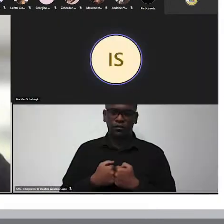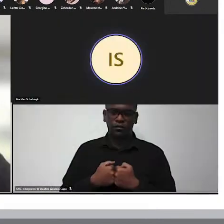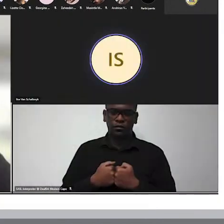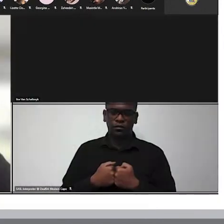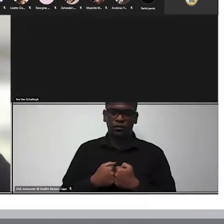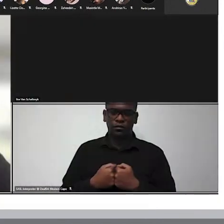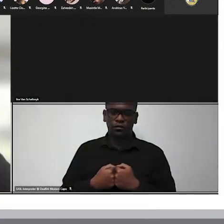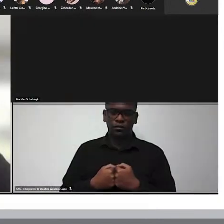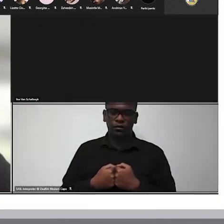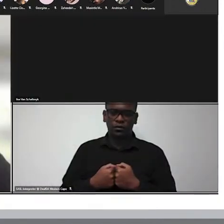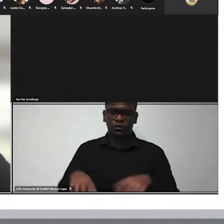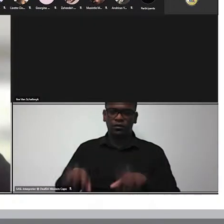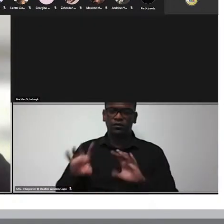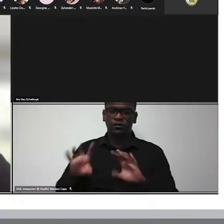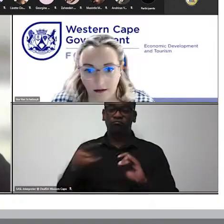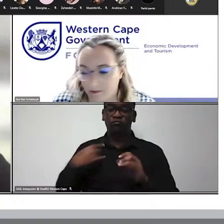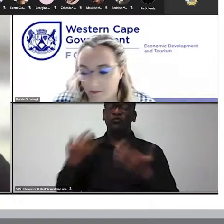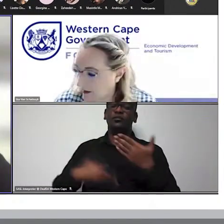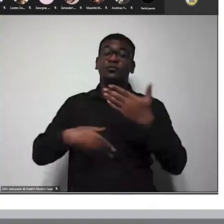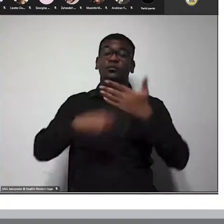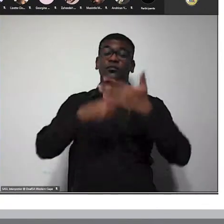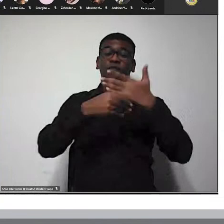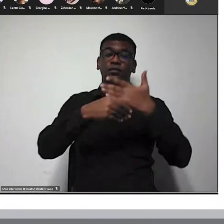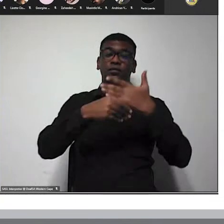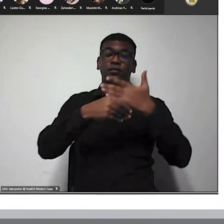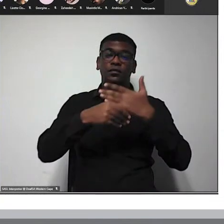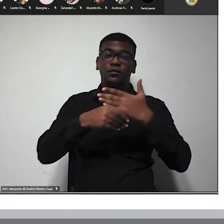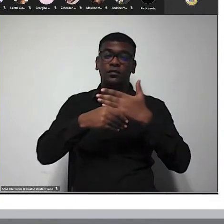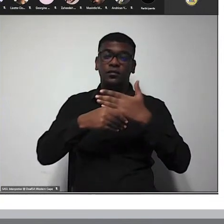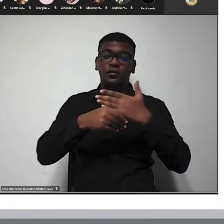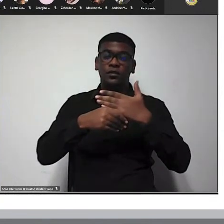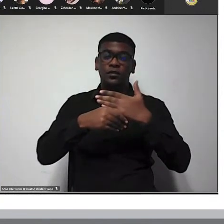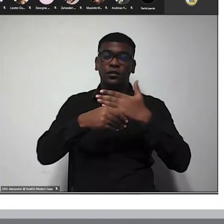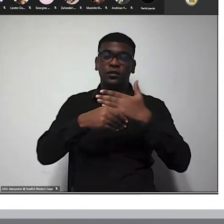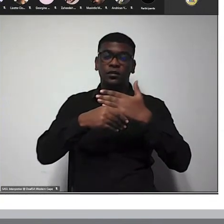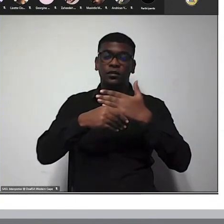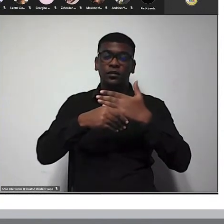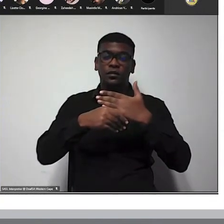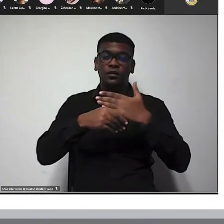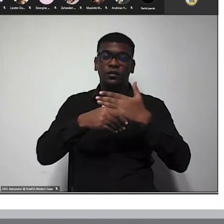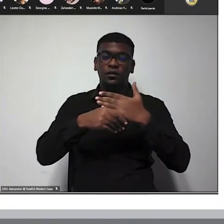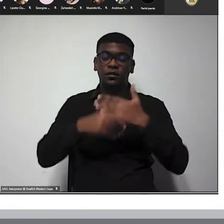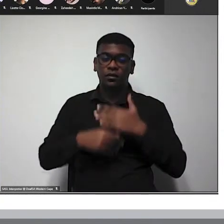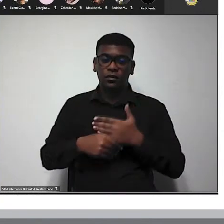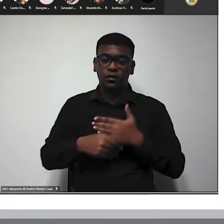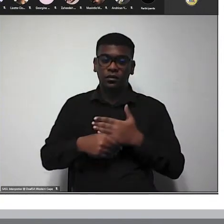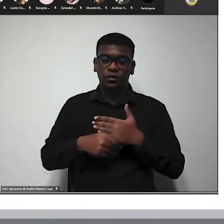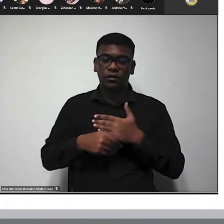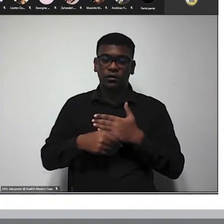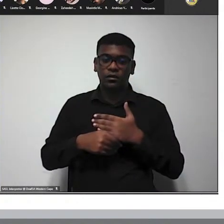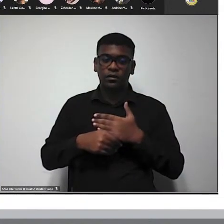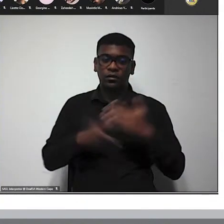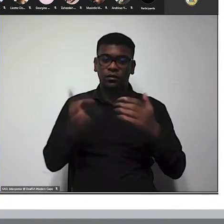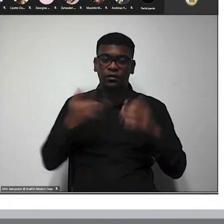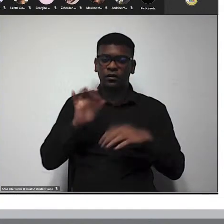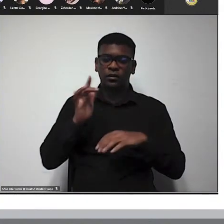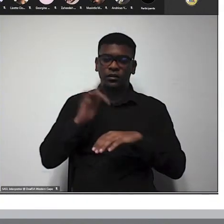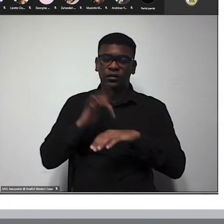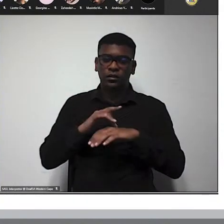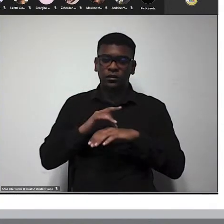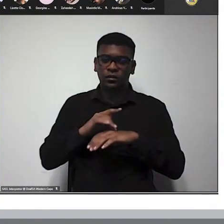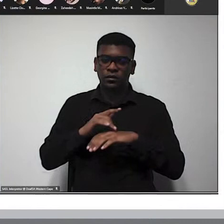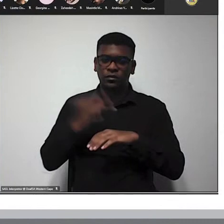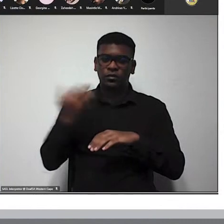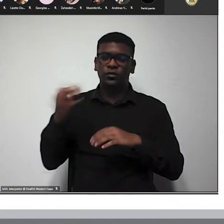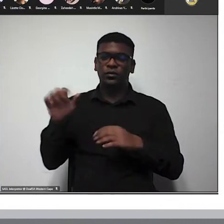Chief, I can just add. Yes, thank you. Thank you. So in terms of the, I'm just going to touch on what Corin said, and then I'll